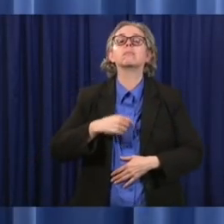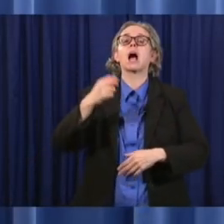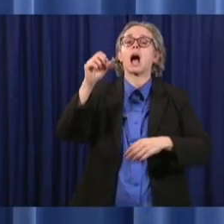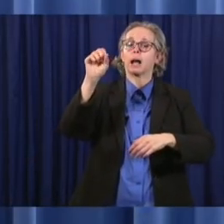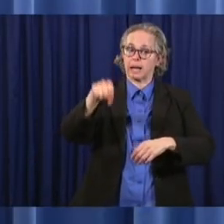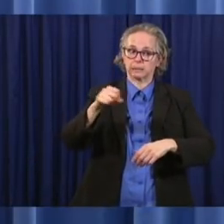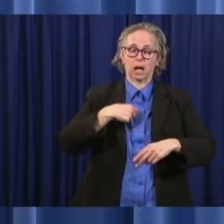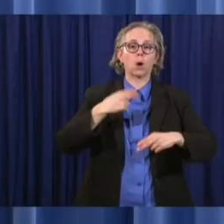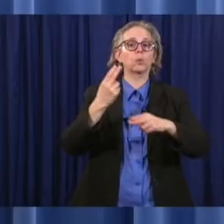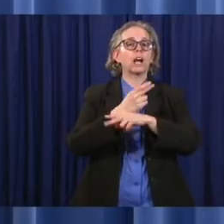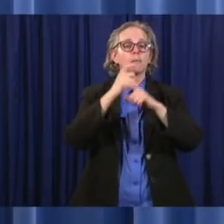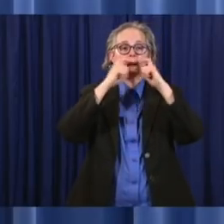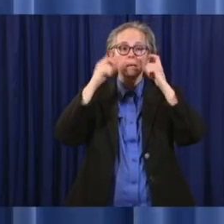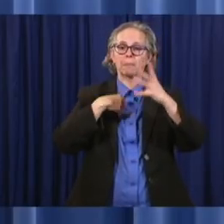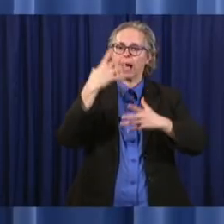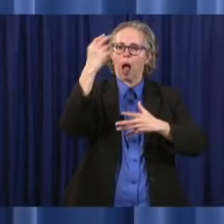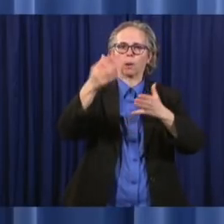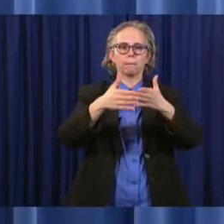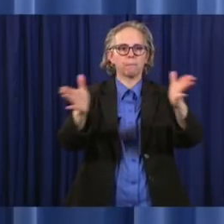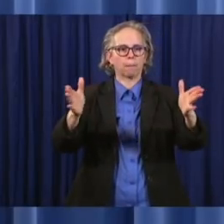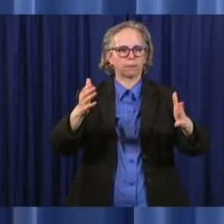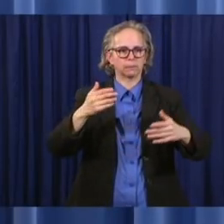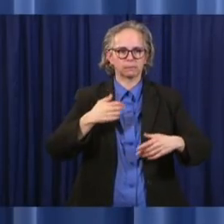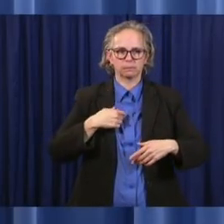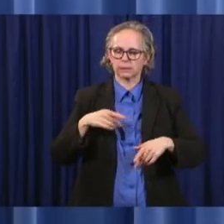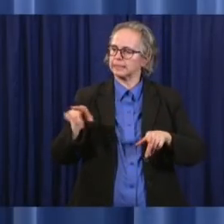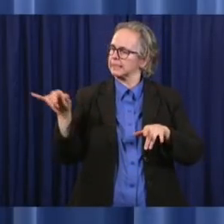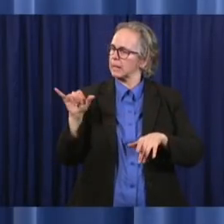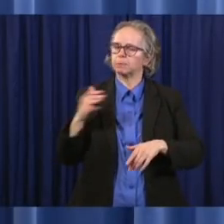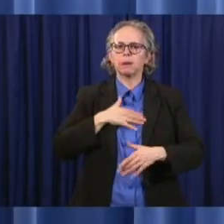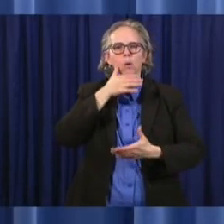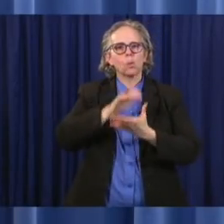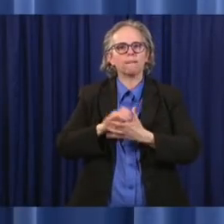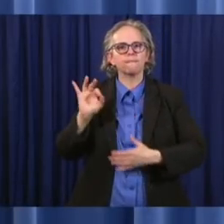Fran. Thank you.